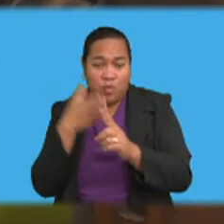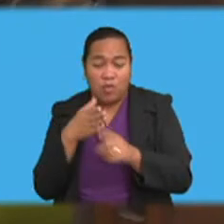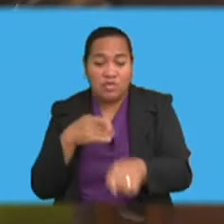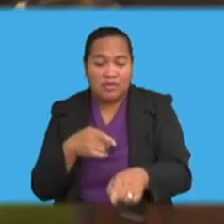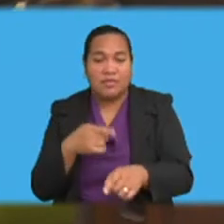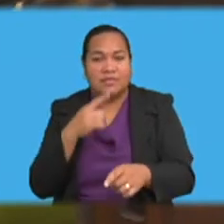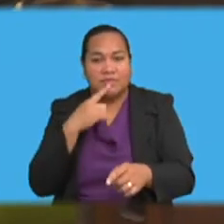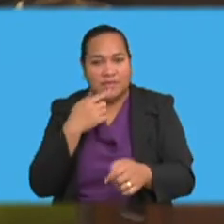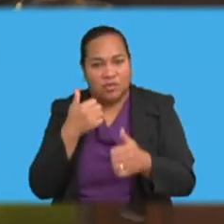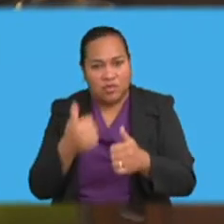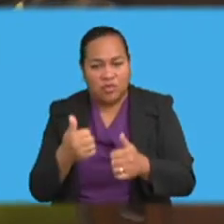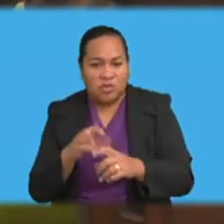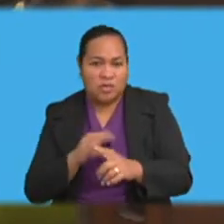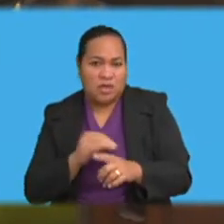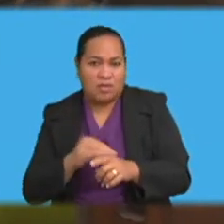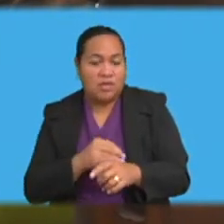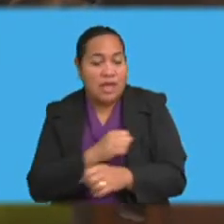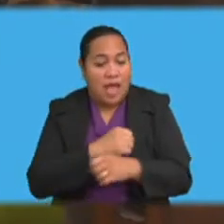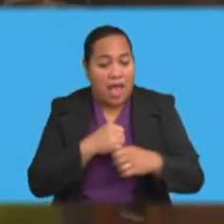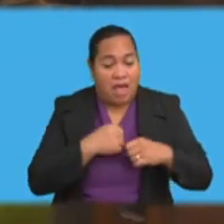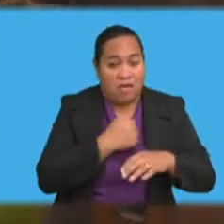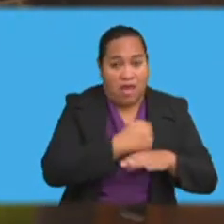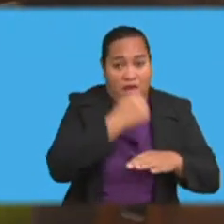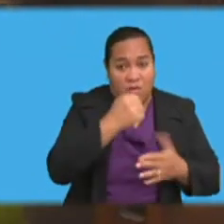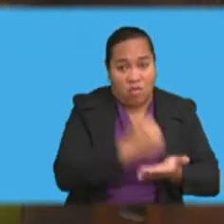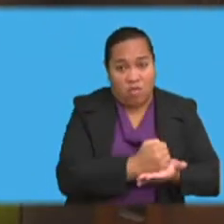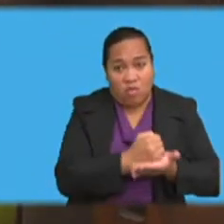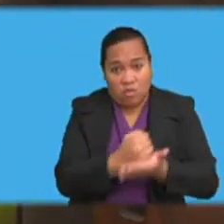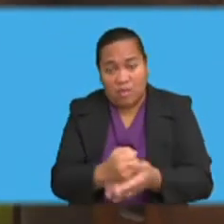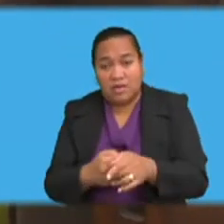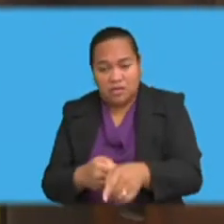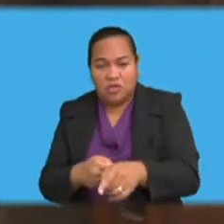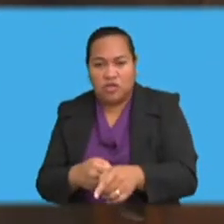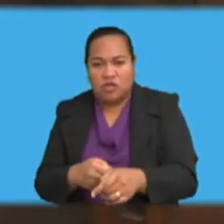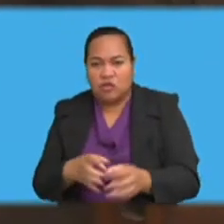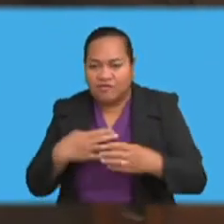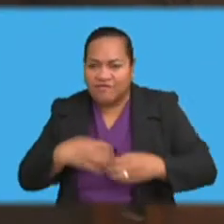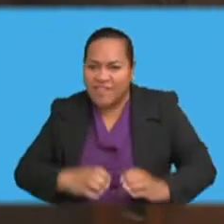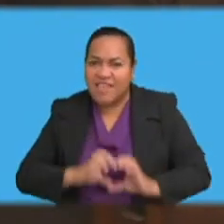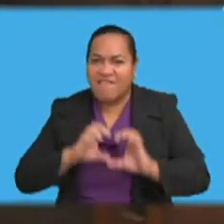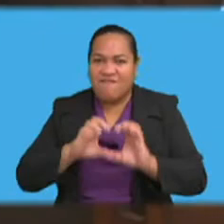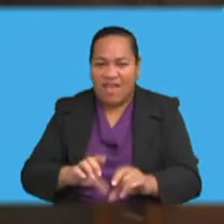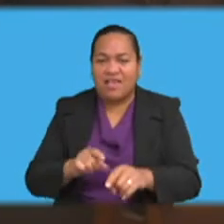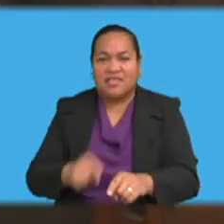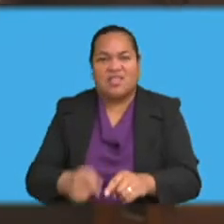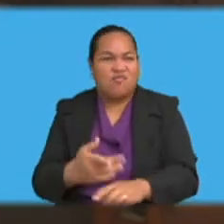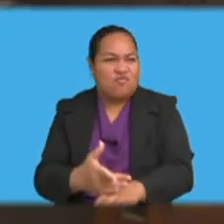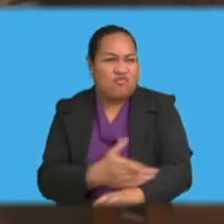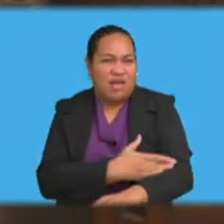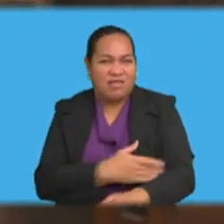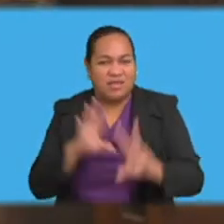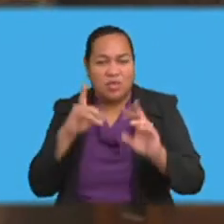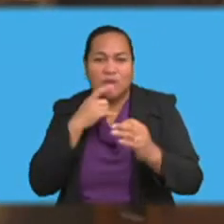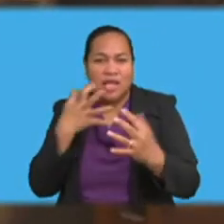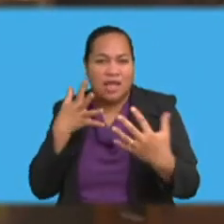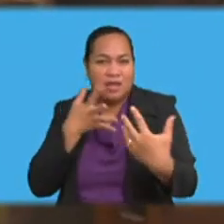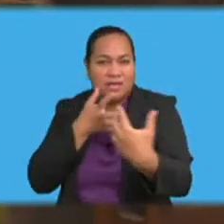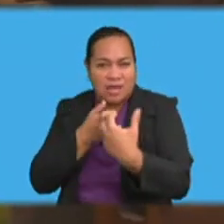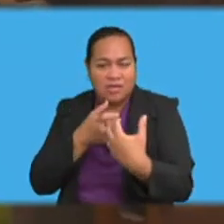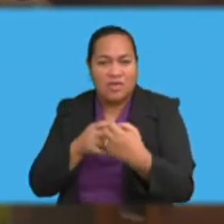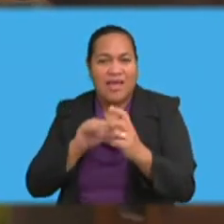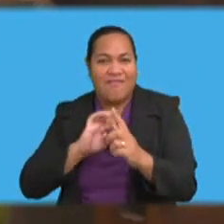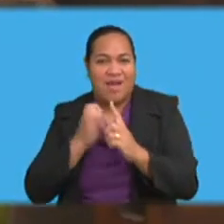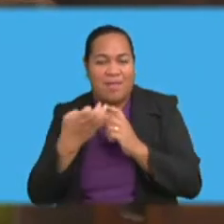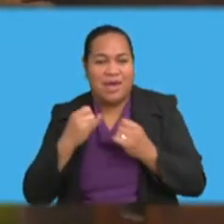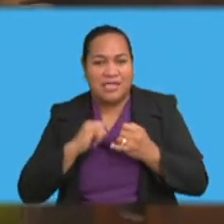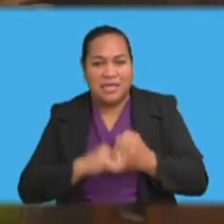Wailesi's and indeed our government's commitment to investing in sustainable green energy solutions and is in line with our vision of environmental